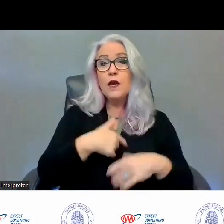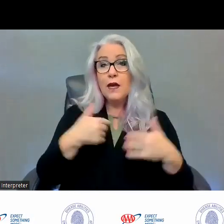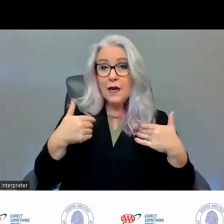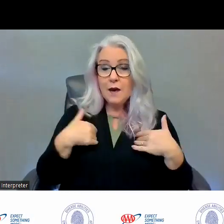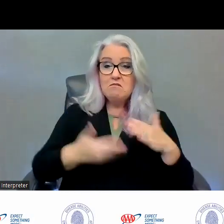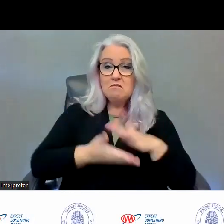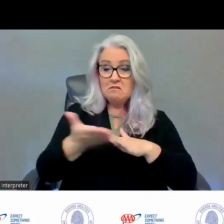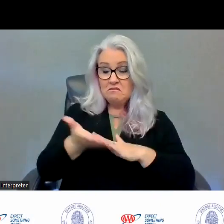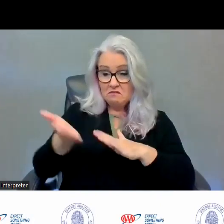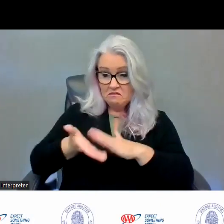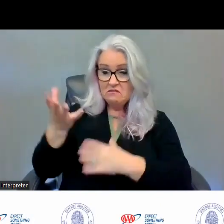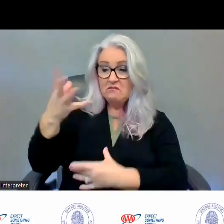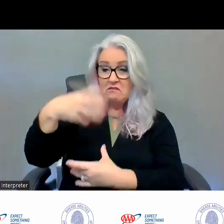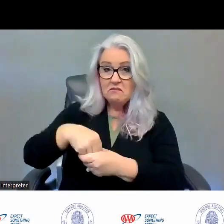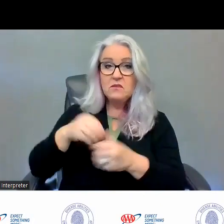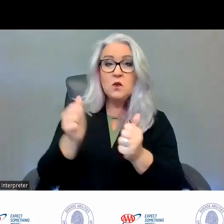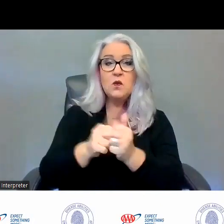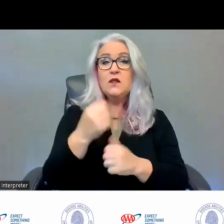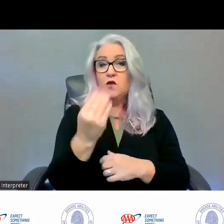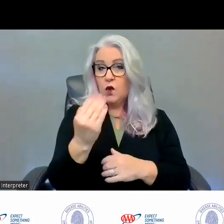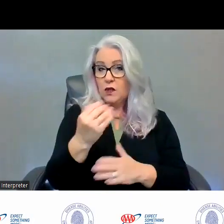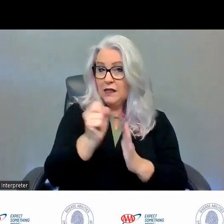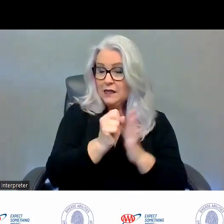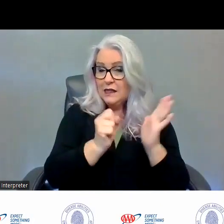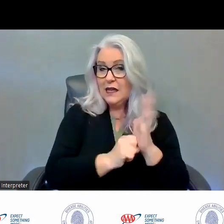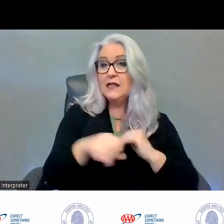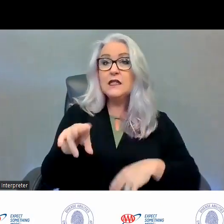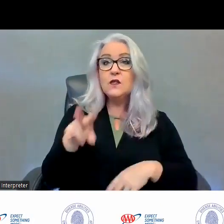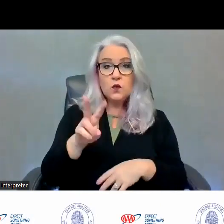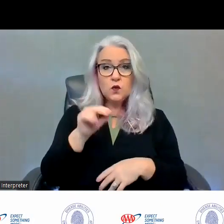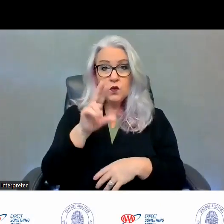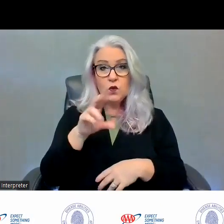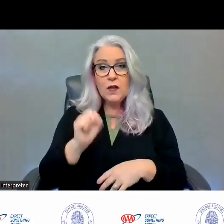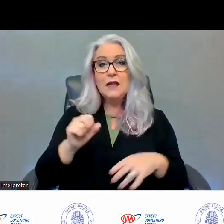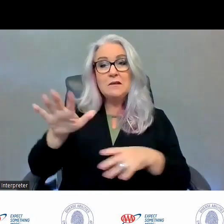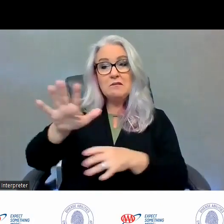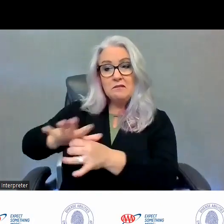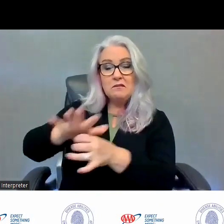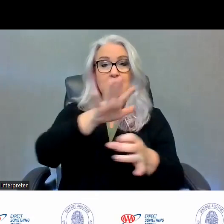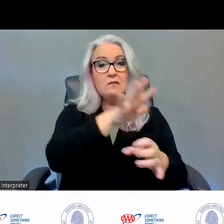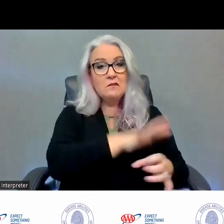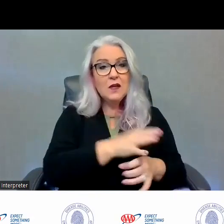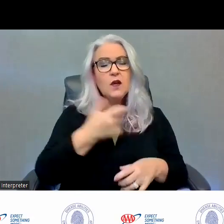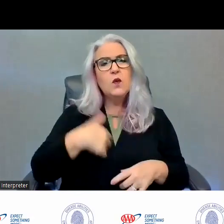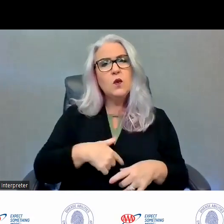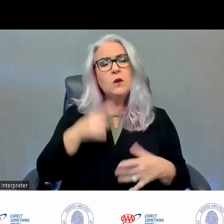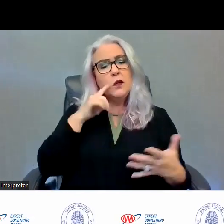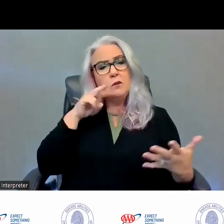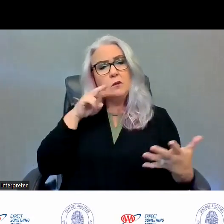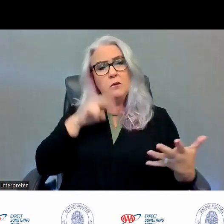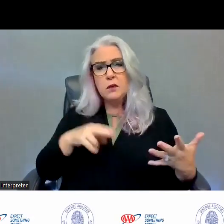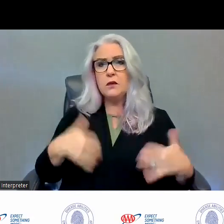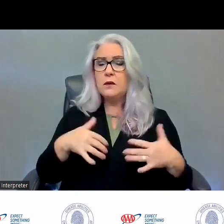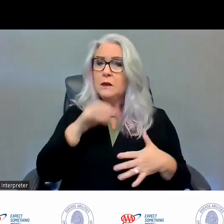1900s, we began because drivers were confronted with theft, unregulated roads, lack of safety